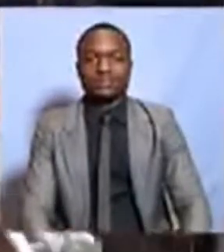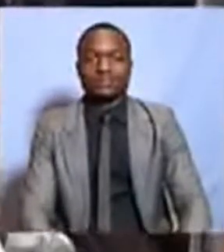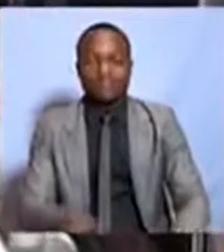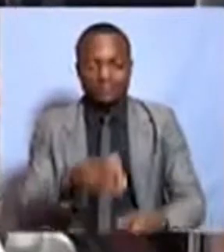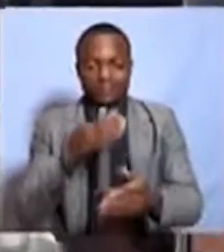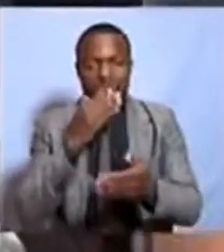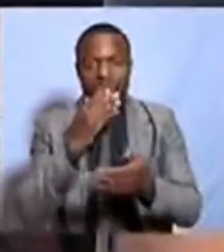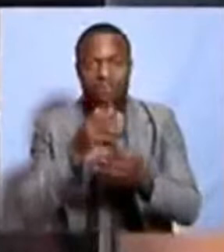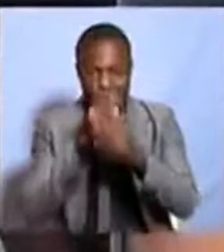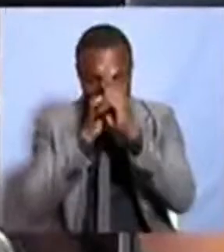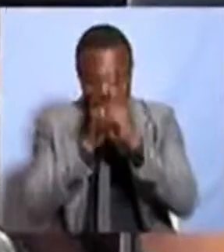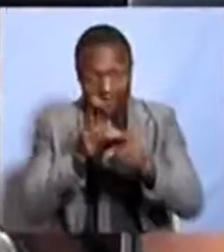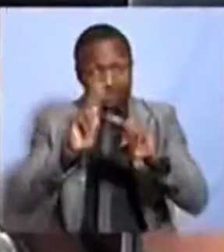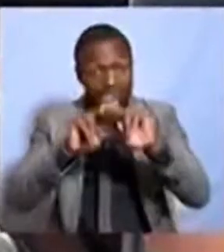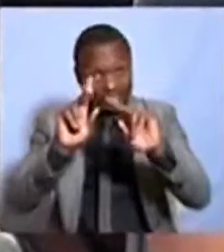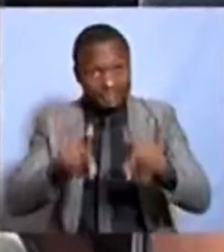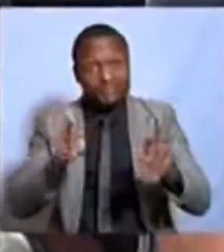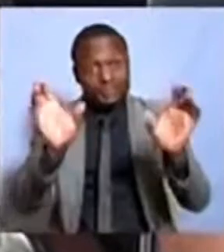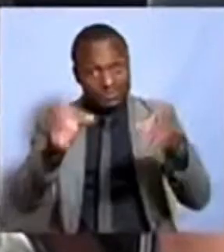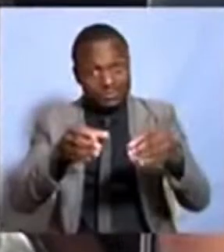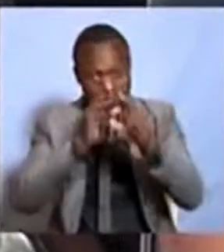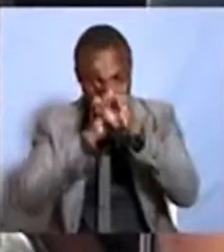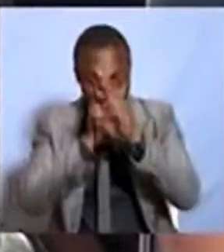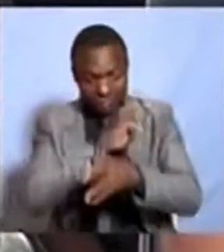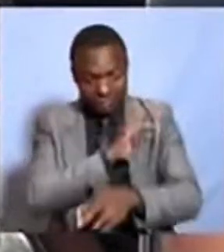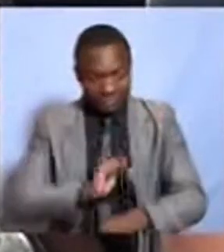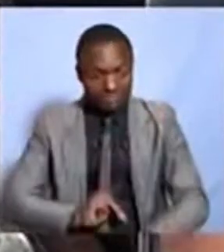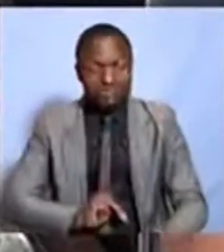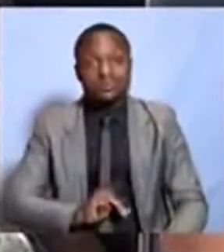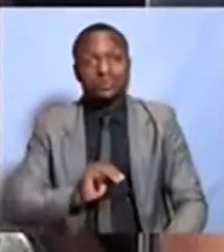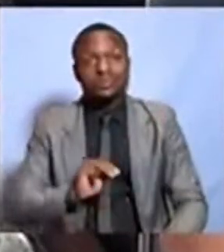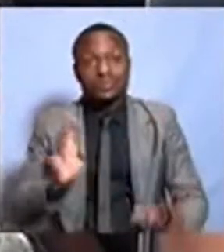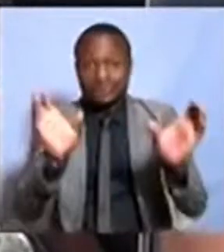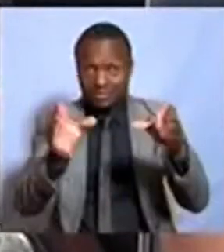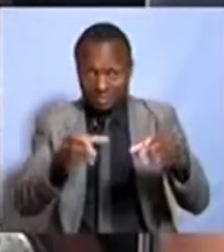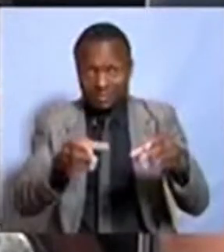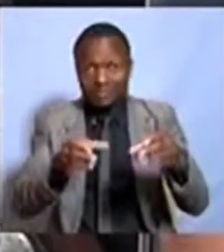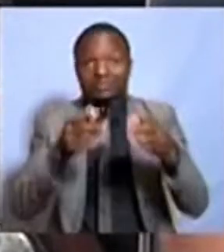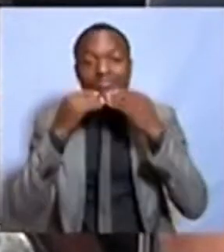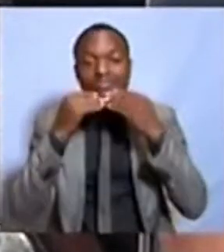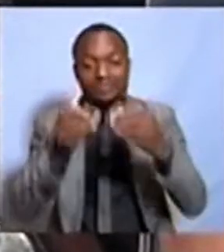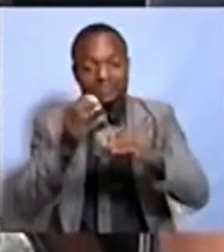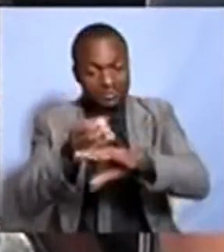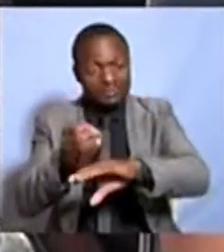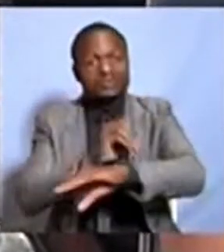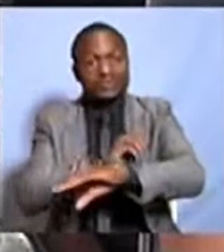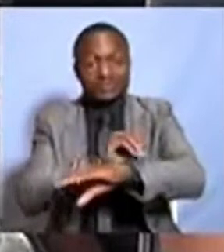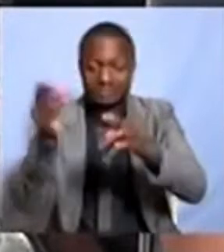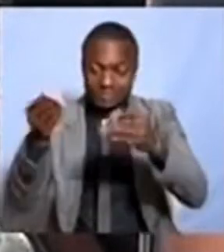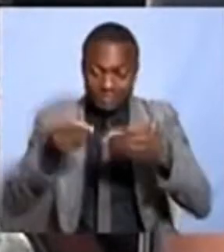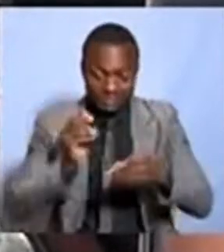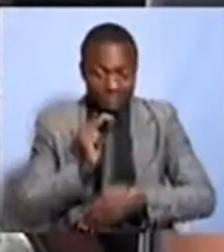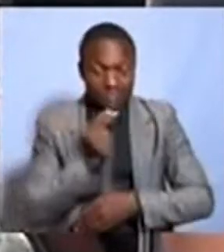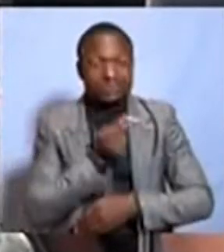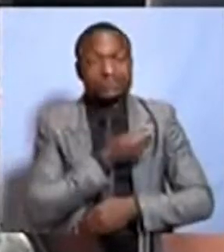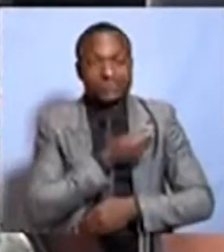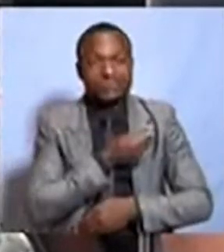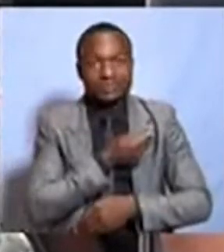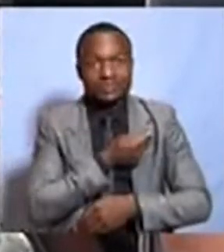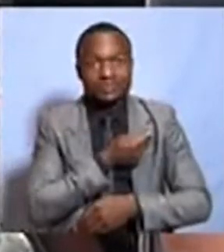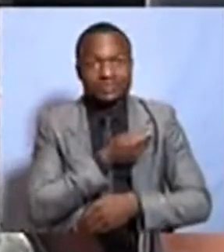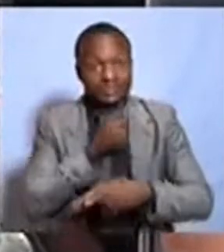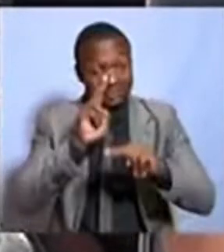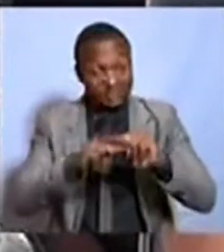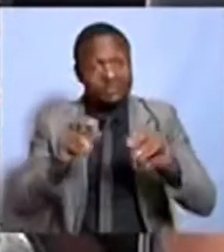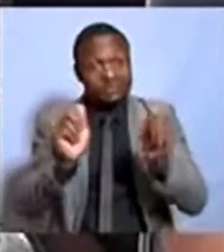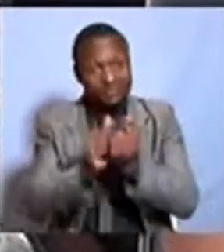Honorable Chair of the Committee, honorable members of the committee, we thank you so much for this opportunity that you have given us to stand before you or sit before